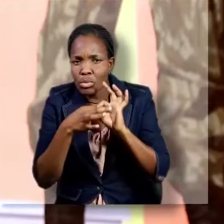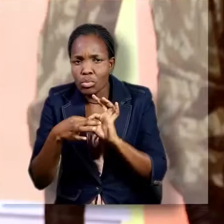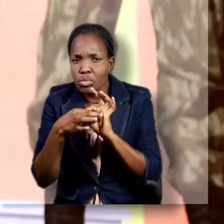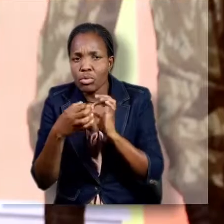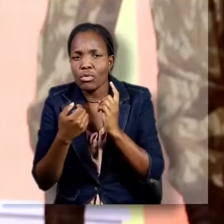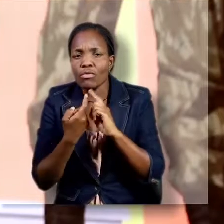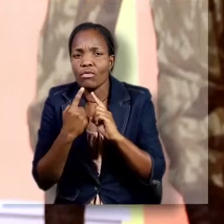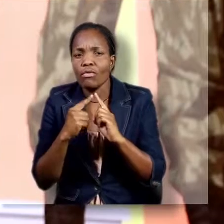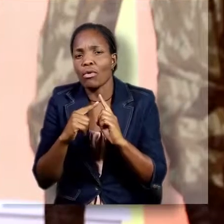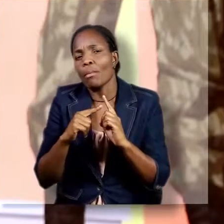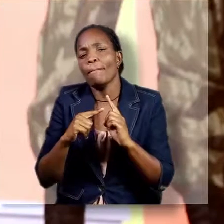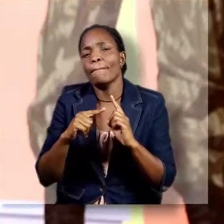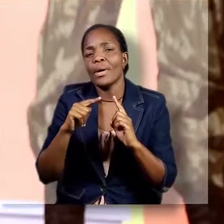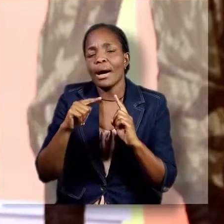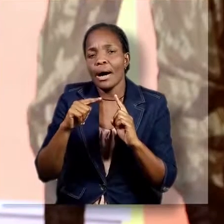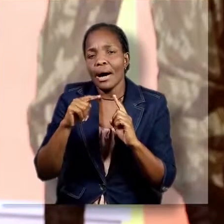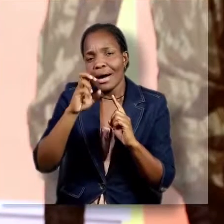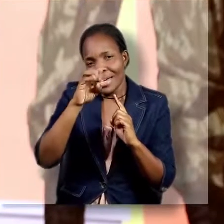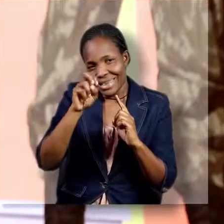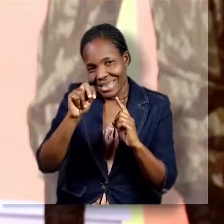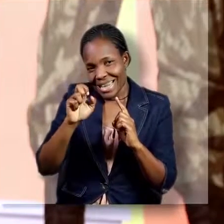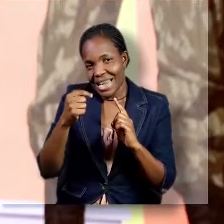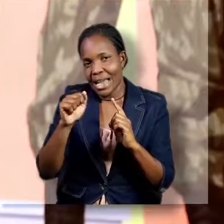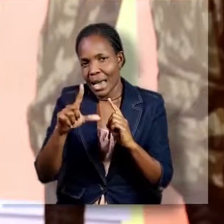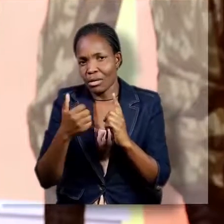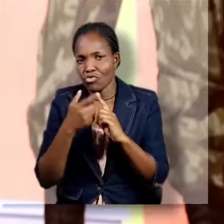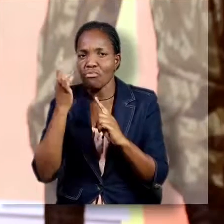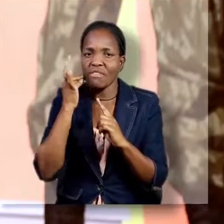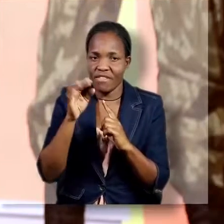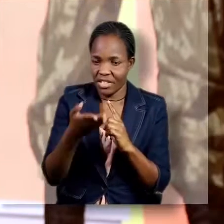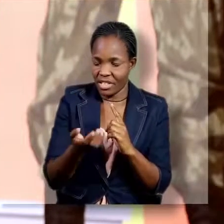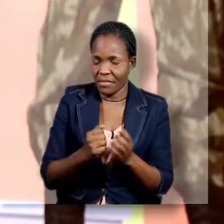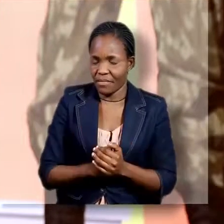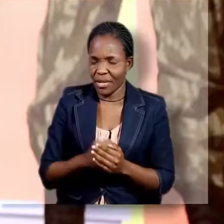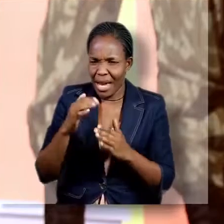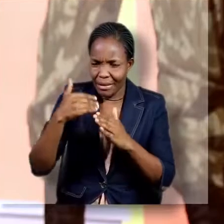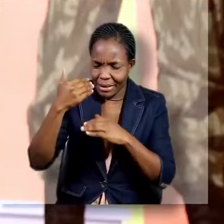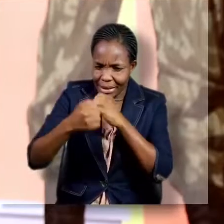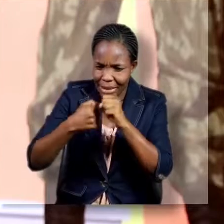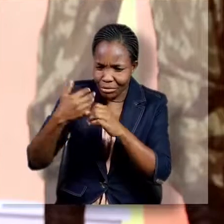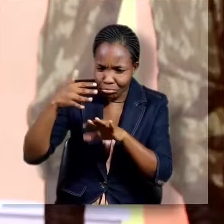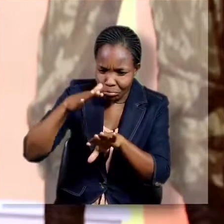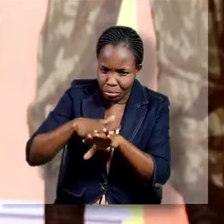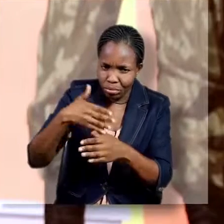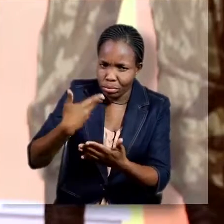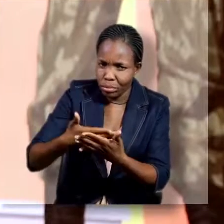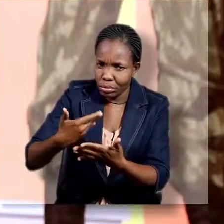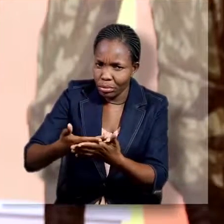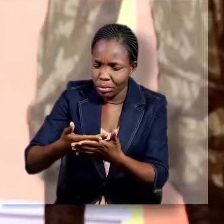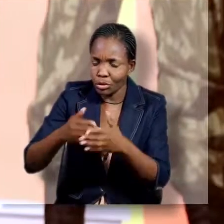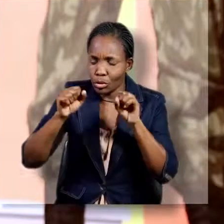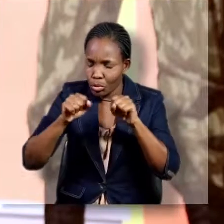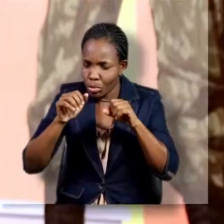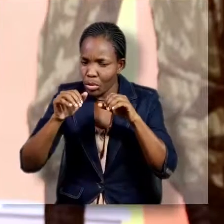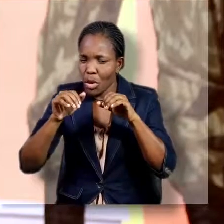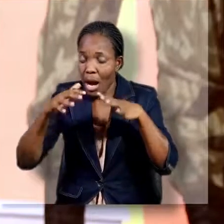by Léopold Senghor of Senegal and the former French colonies? After several failed efforts to reach an agreement on